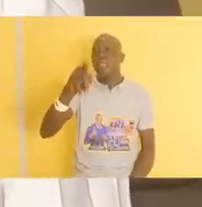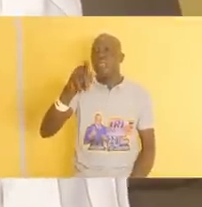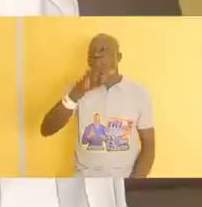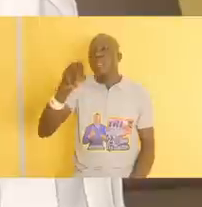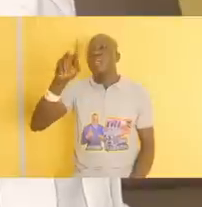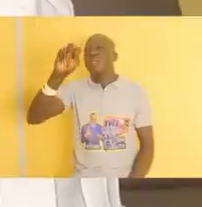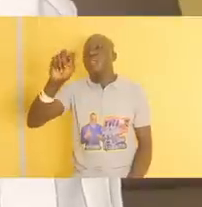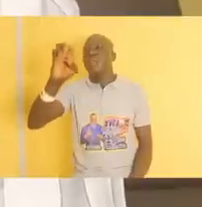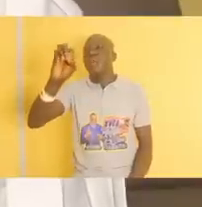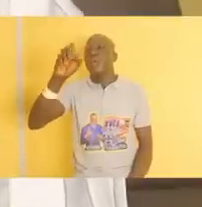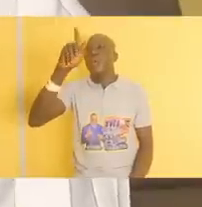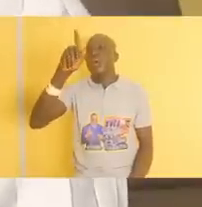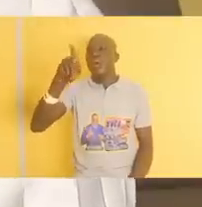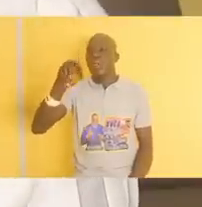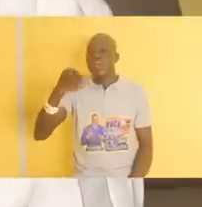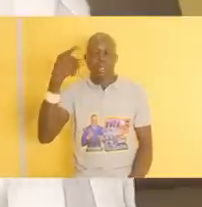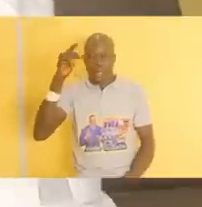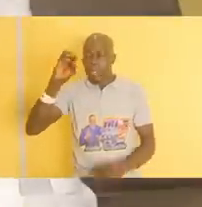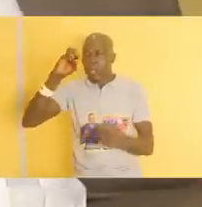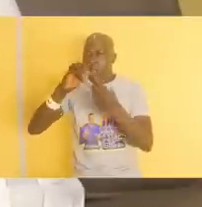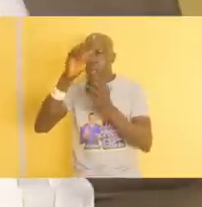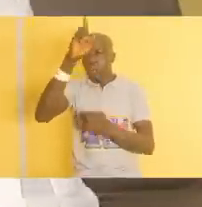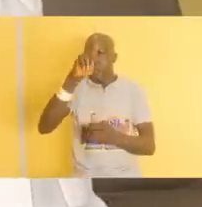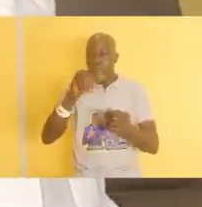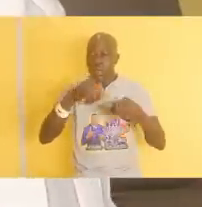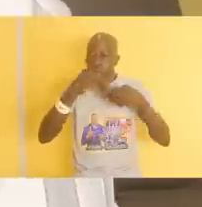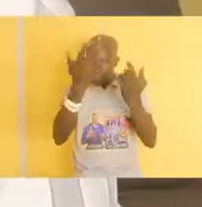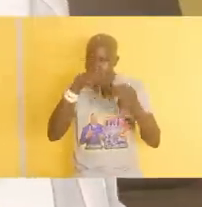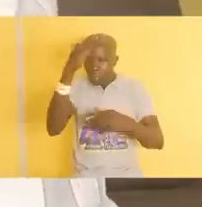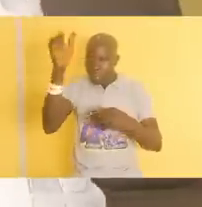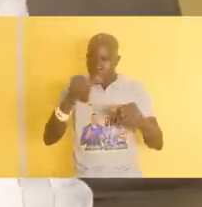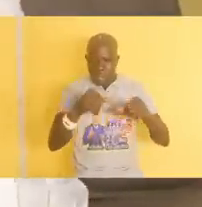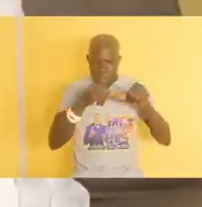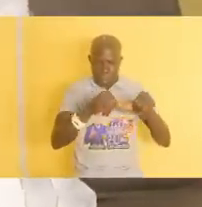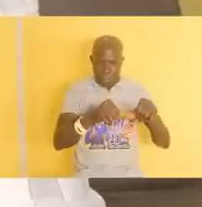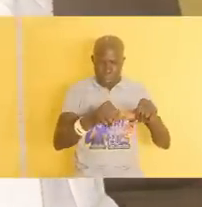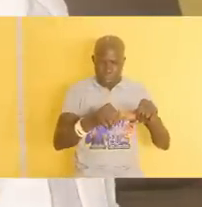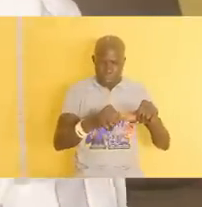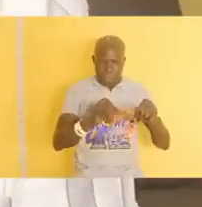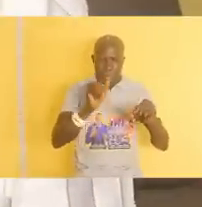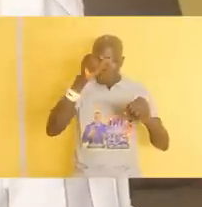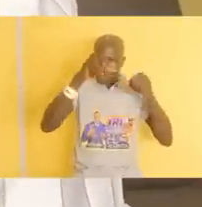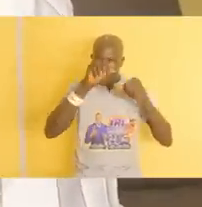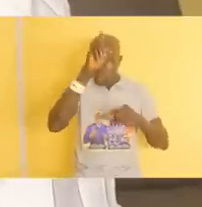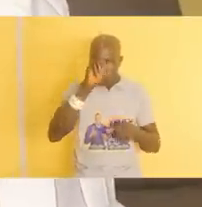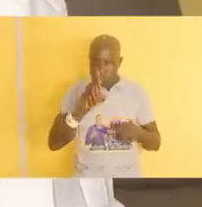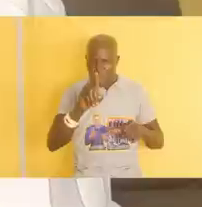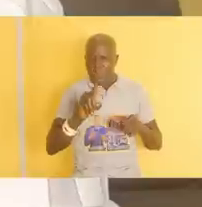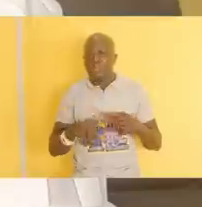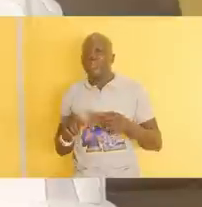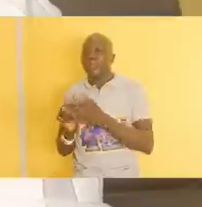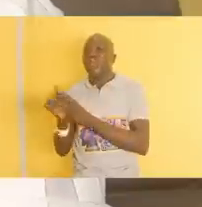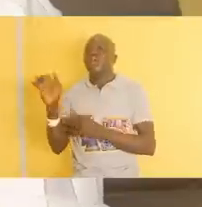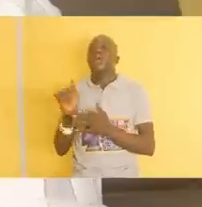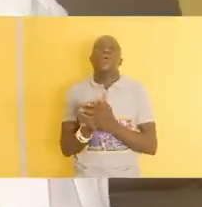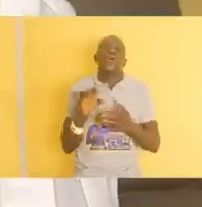1 Babasebioba 1 lo be ko lo follow me bayi go there to follow me lo sibe TikTok Babasebioba 1 lo sibe ko